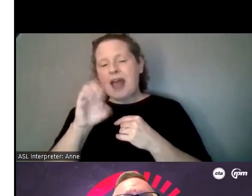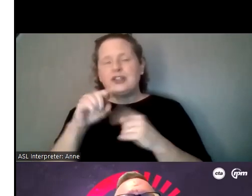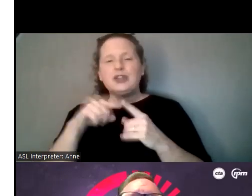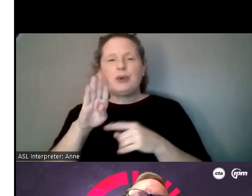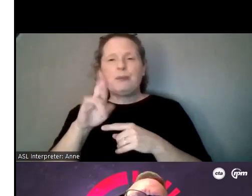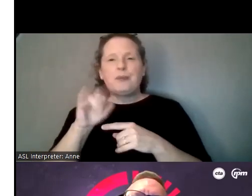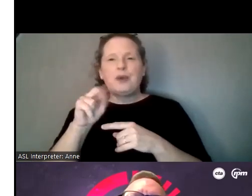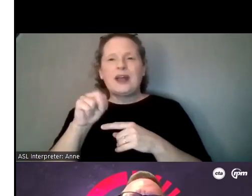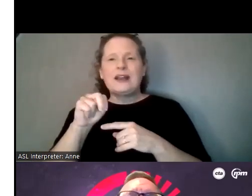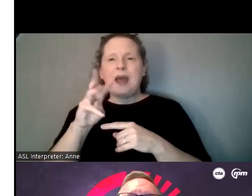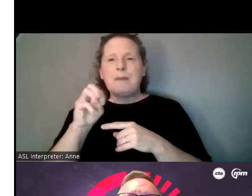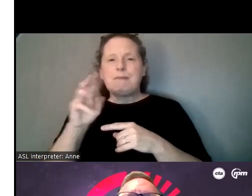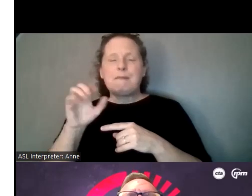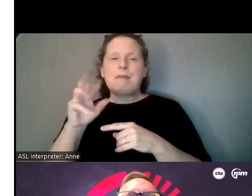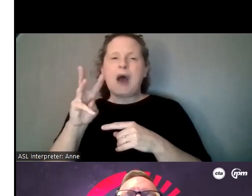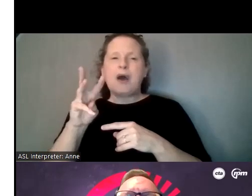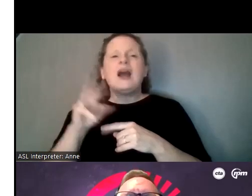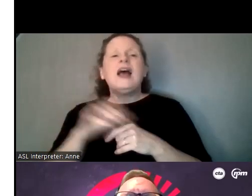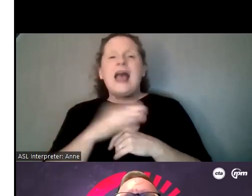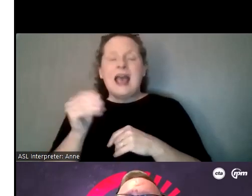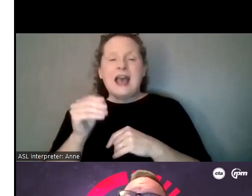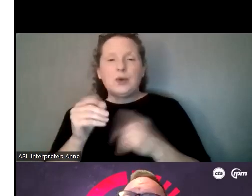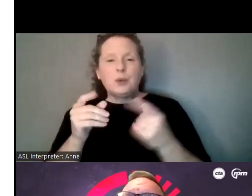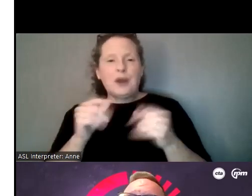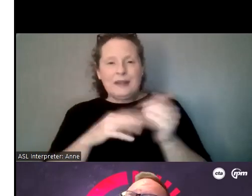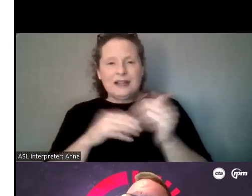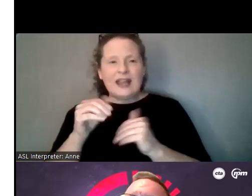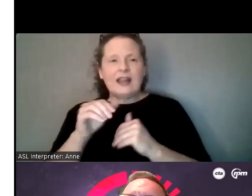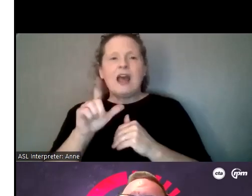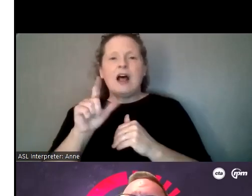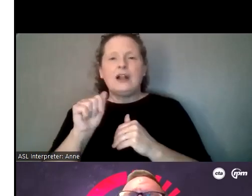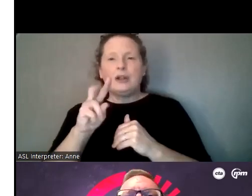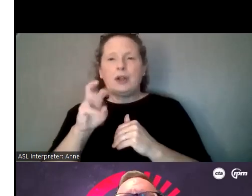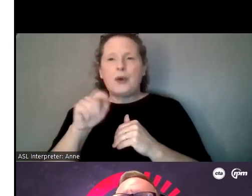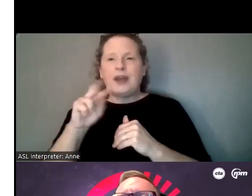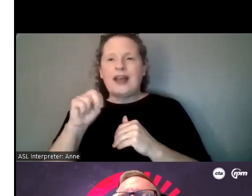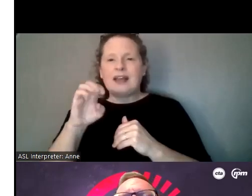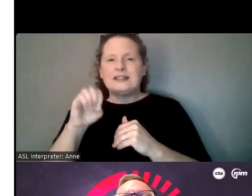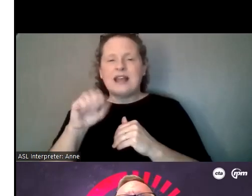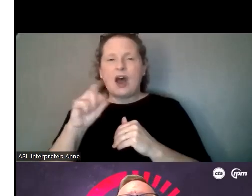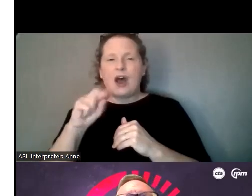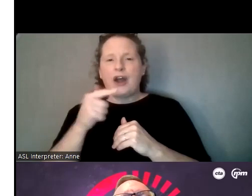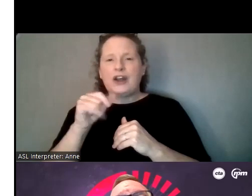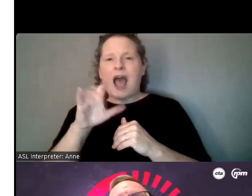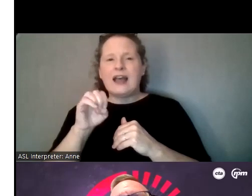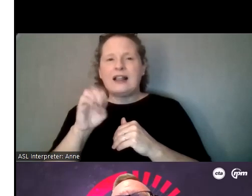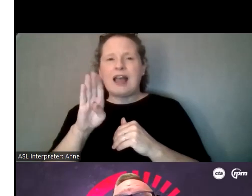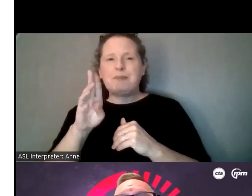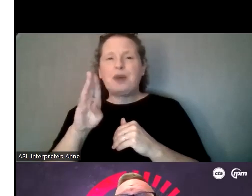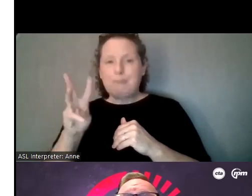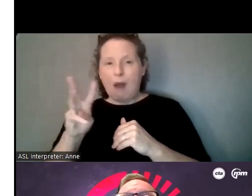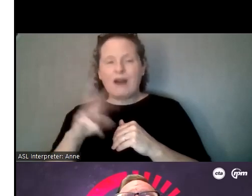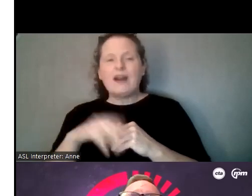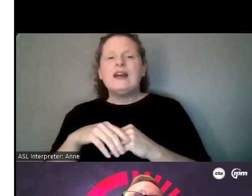building Lawrence, Argyle, Berwyn, and Bryn Mawr, as well as doing track improvements. So this will bring up the stations and the track